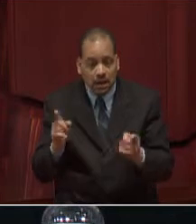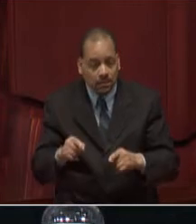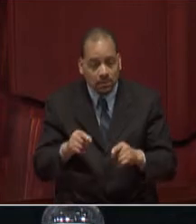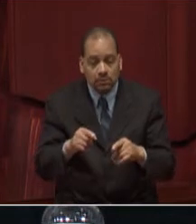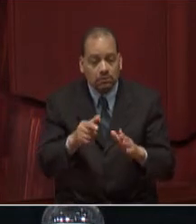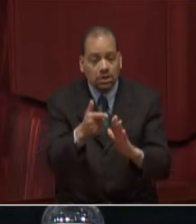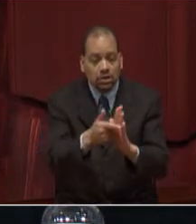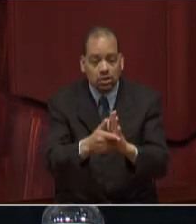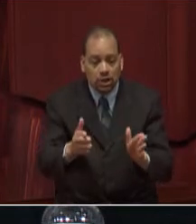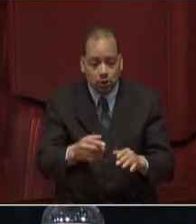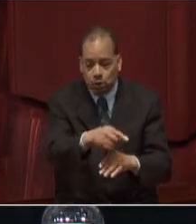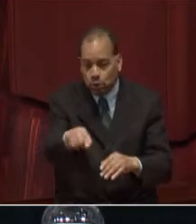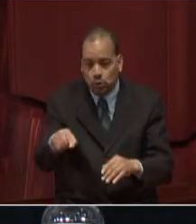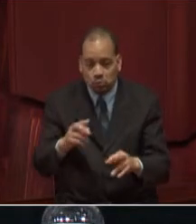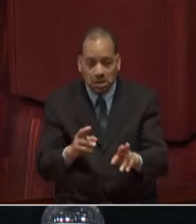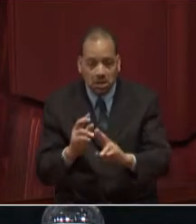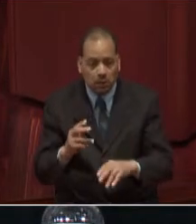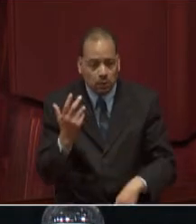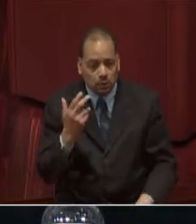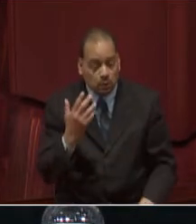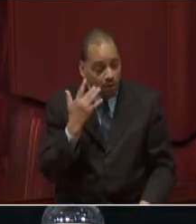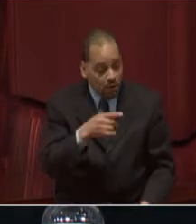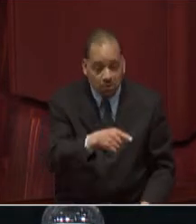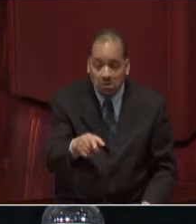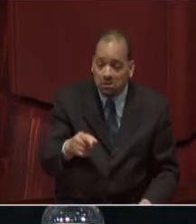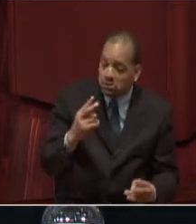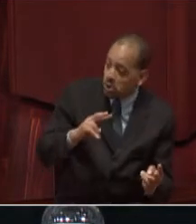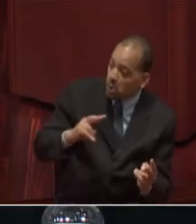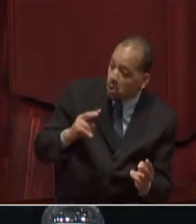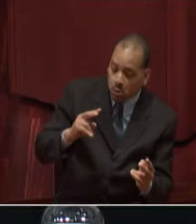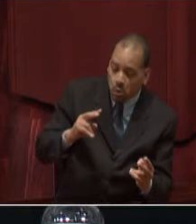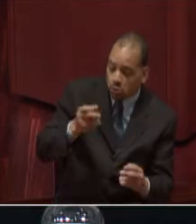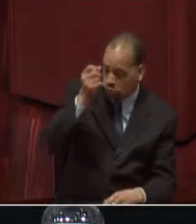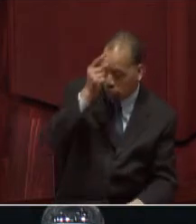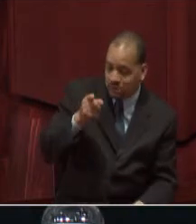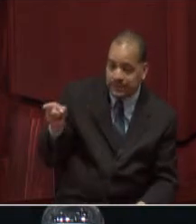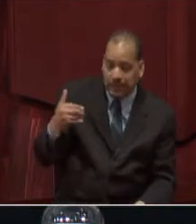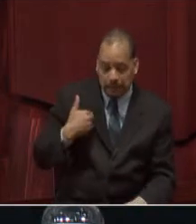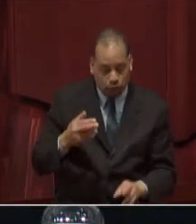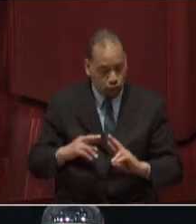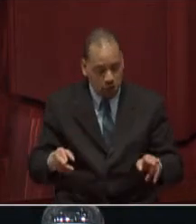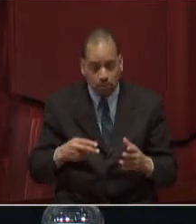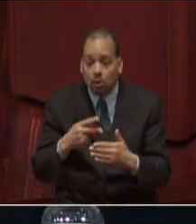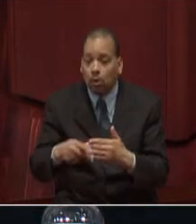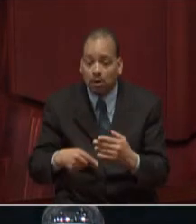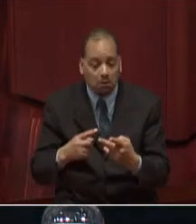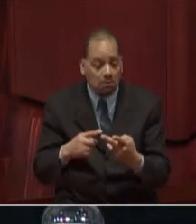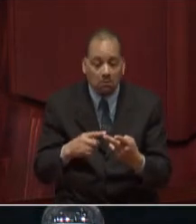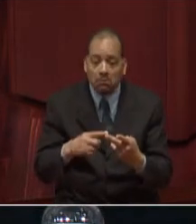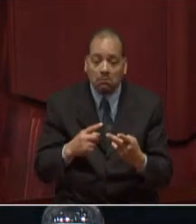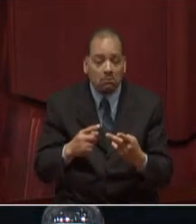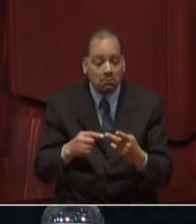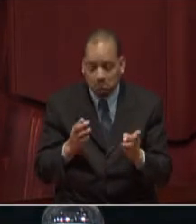the legislature. They saw that he had a plan, a program. He had things in hand,